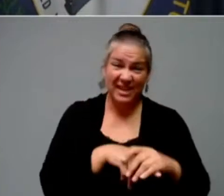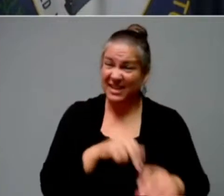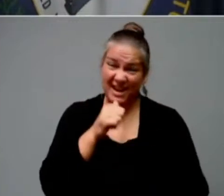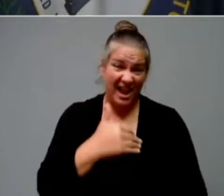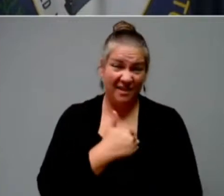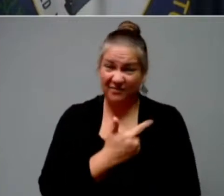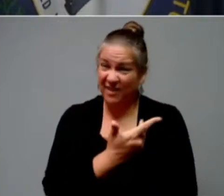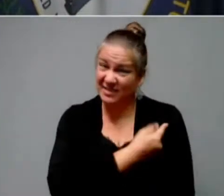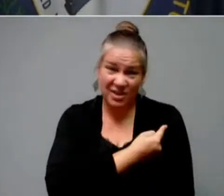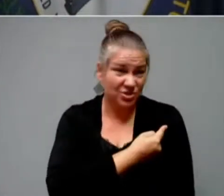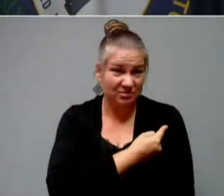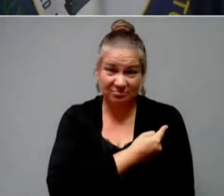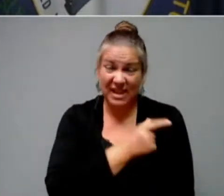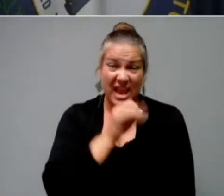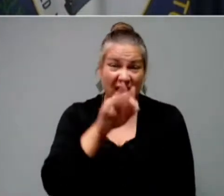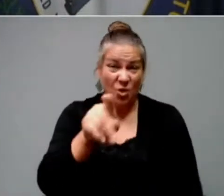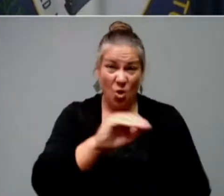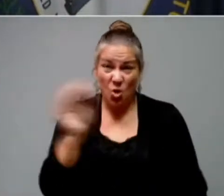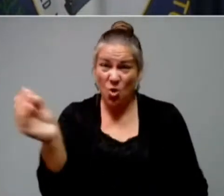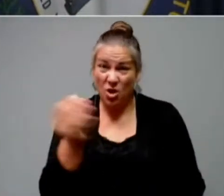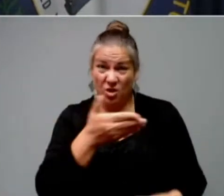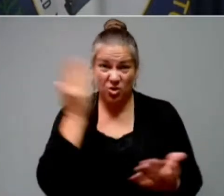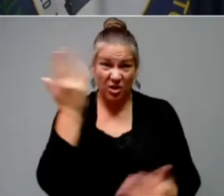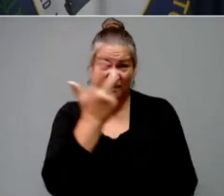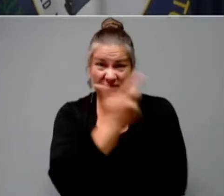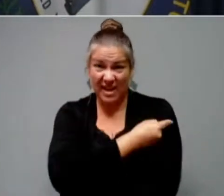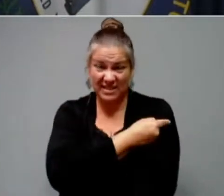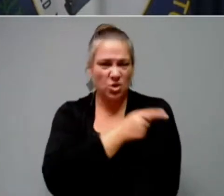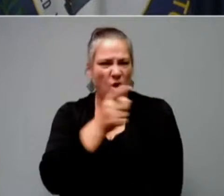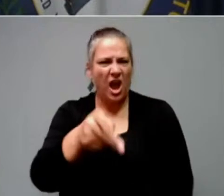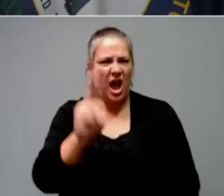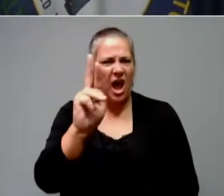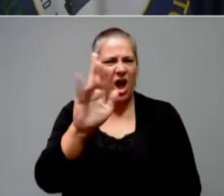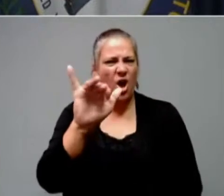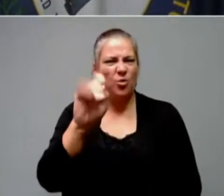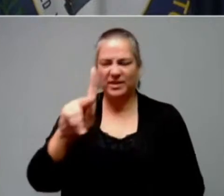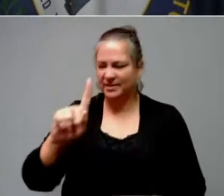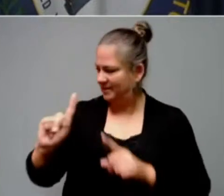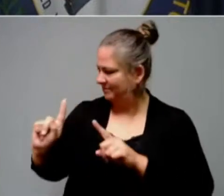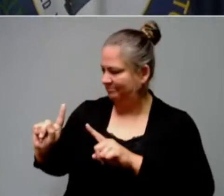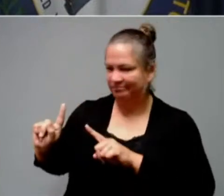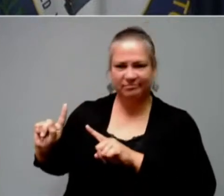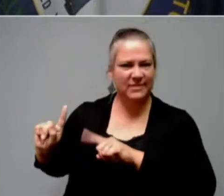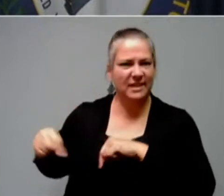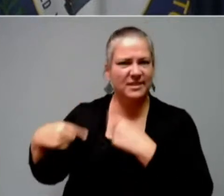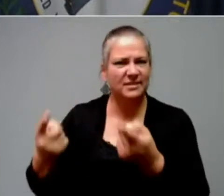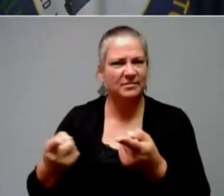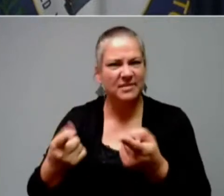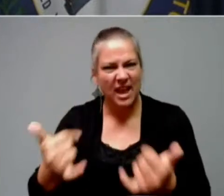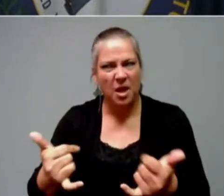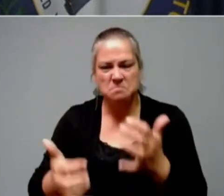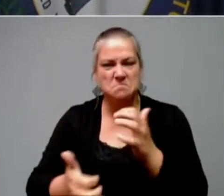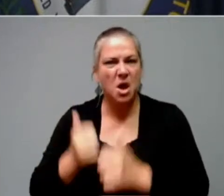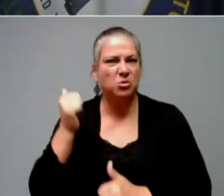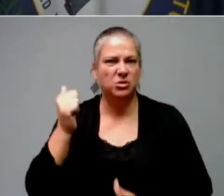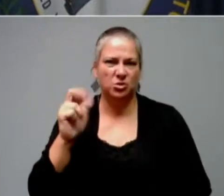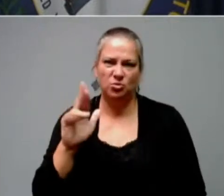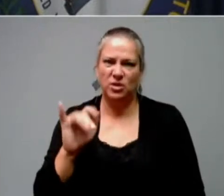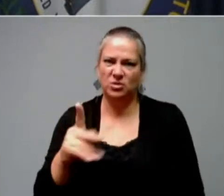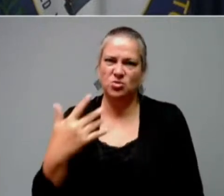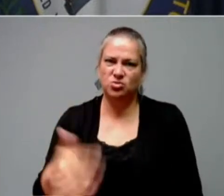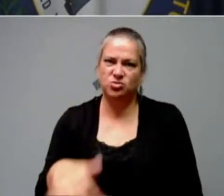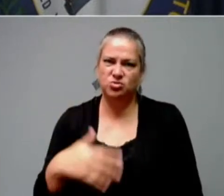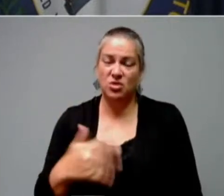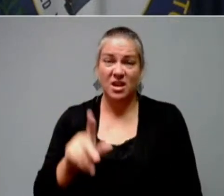are at the greatest risk that you have ever been in the course of this pandemic. I think Dr. Stack and I both want to be as upfront